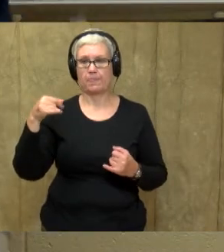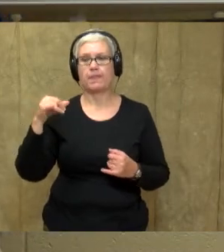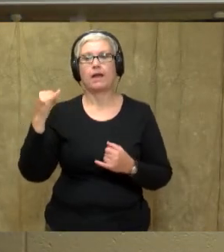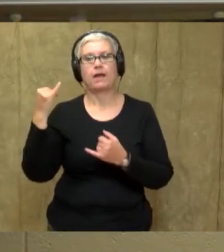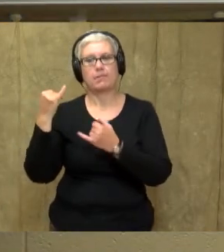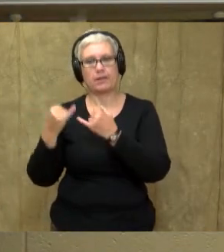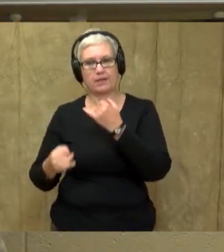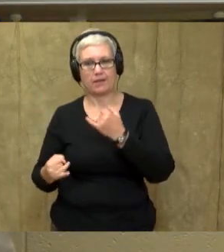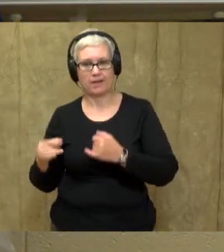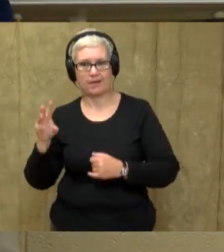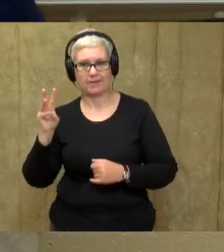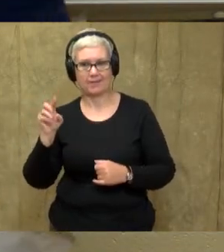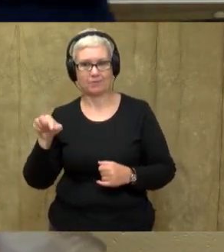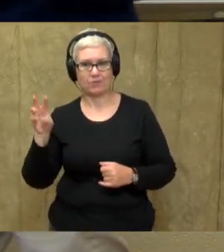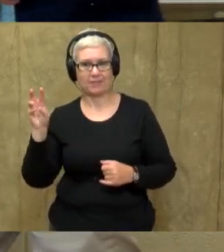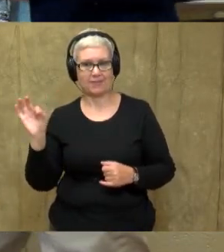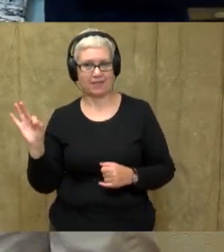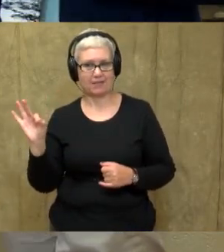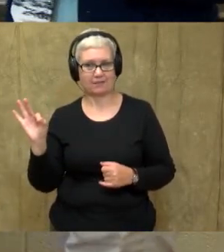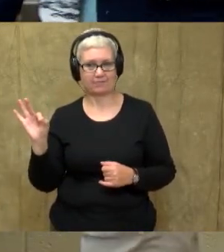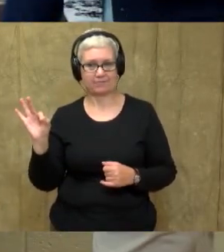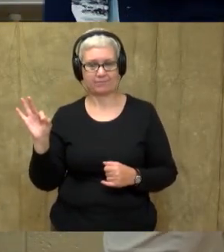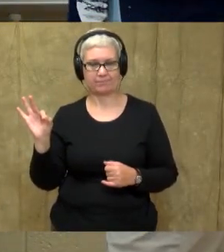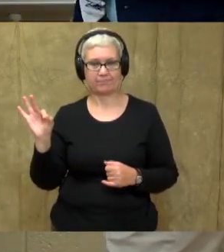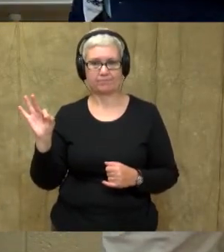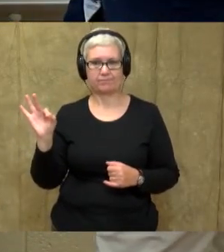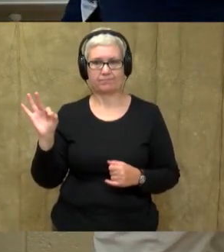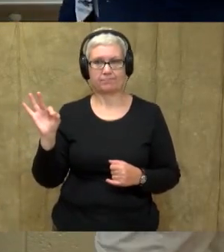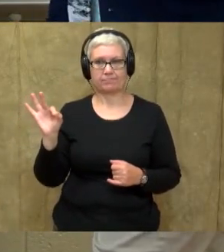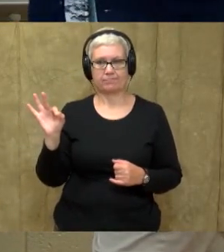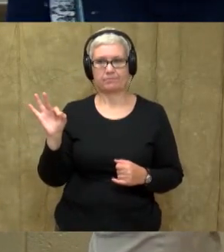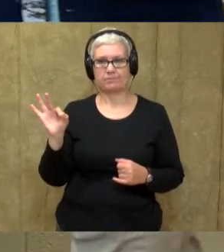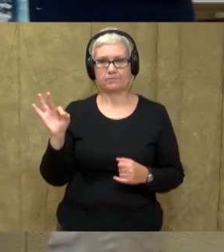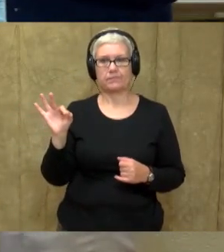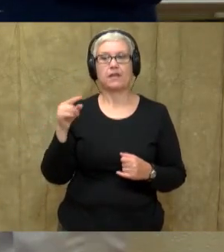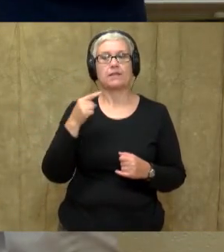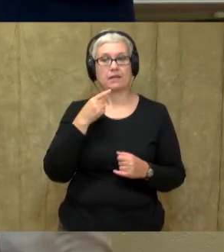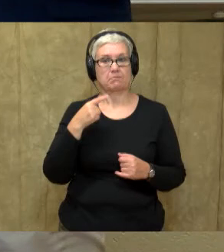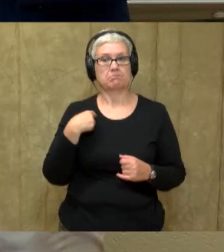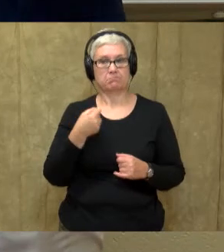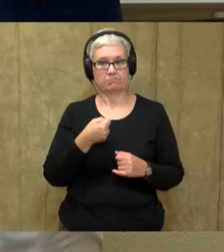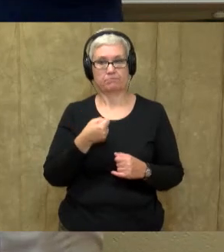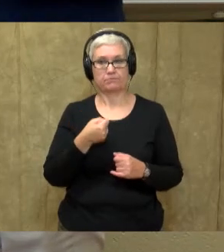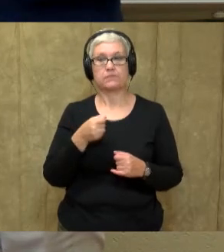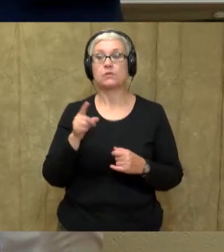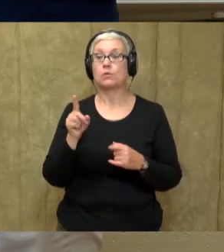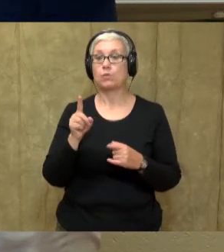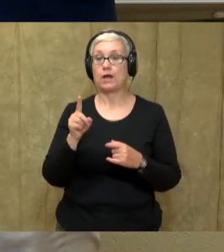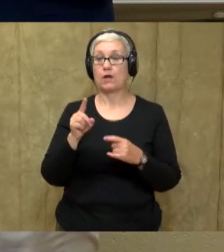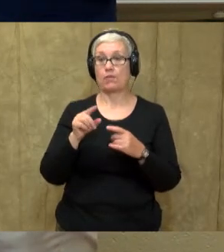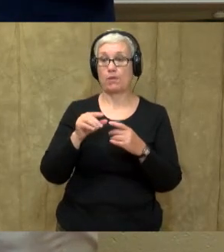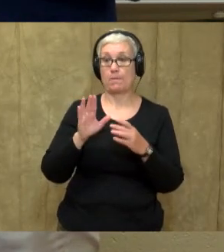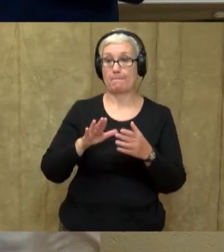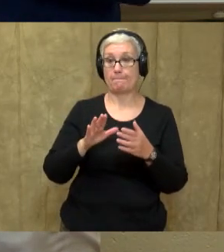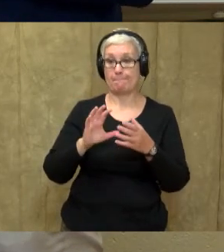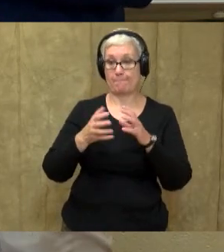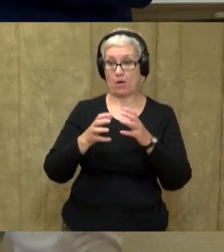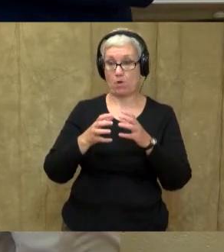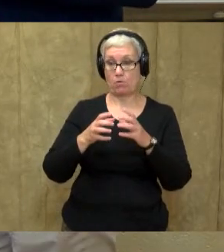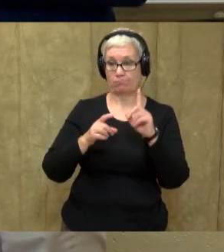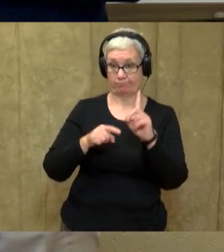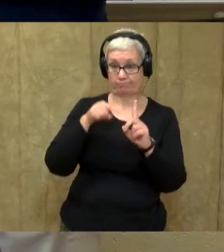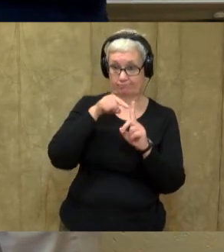last value at 6.69, that tells us where the ball is starting. And in this particular